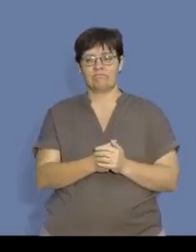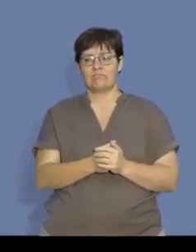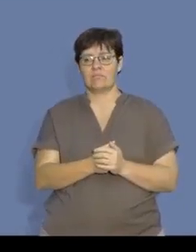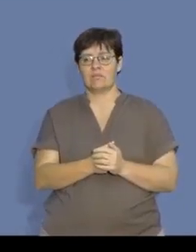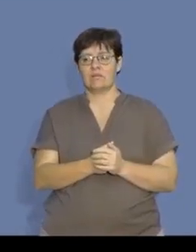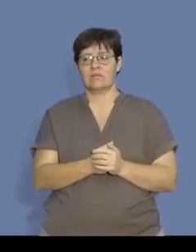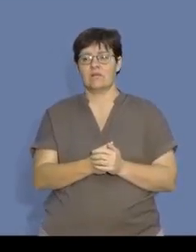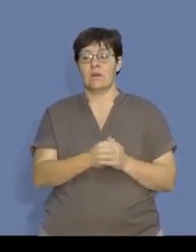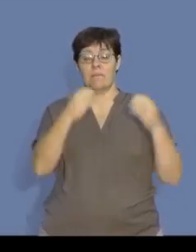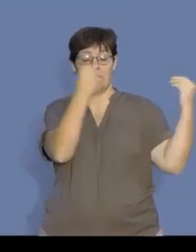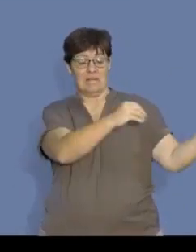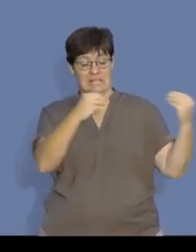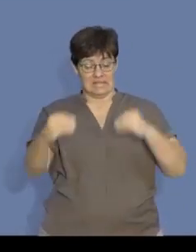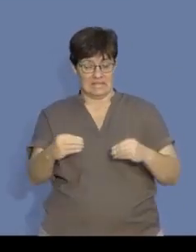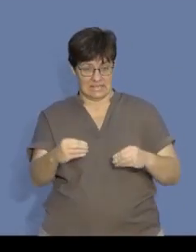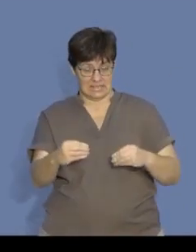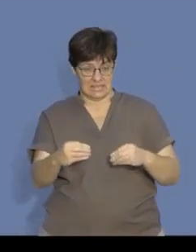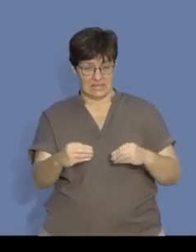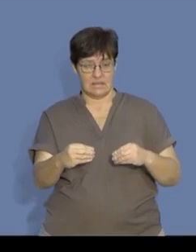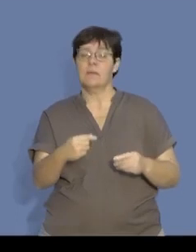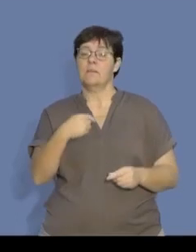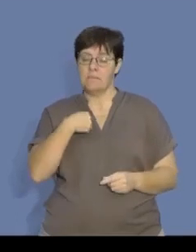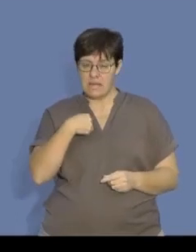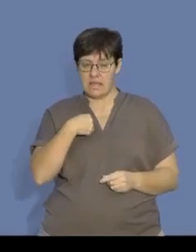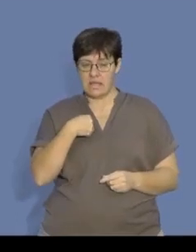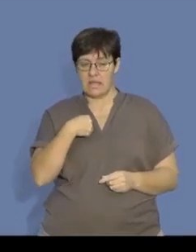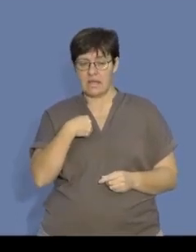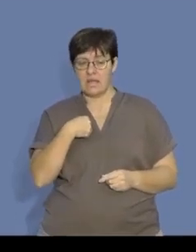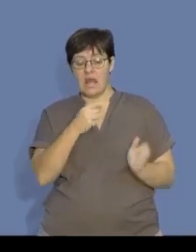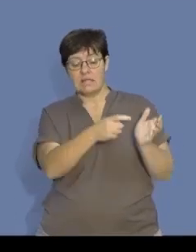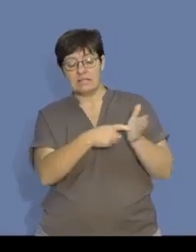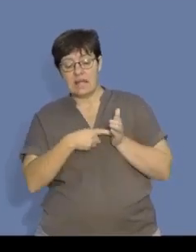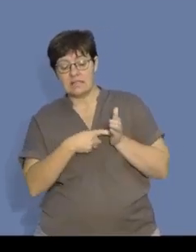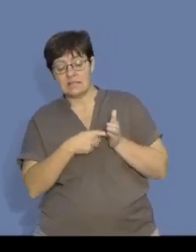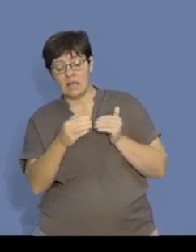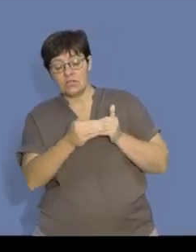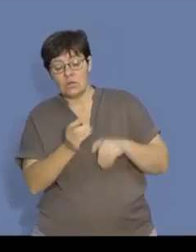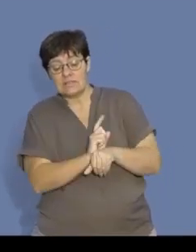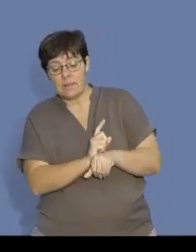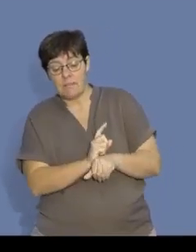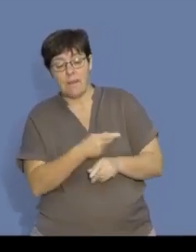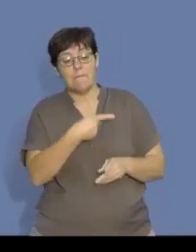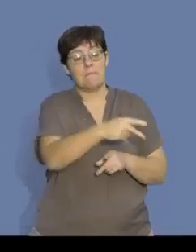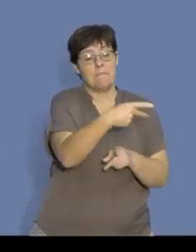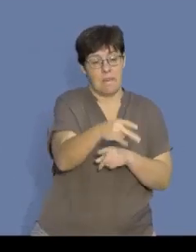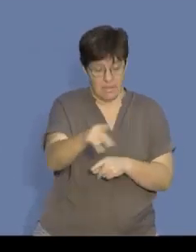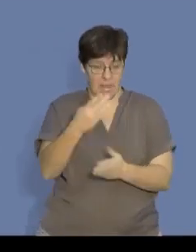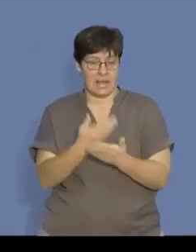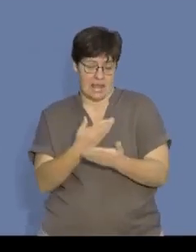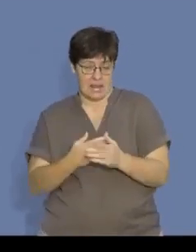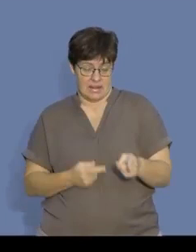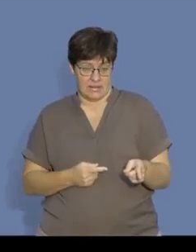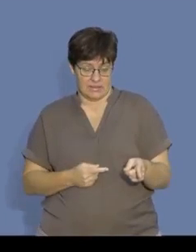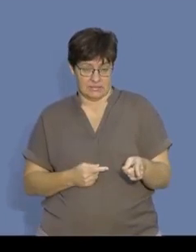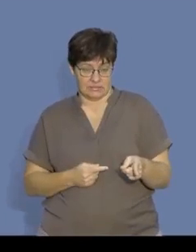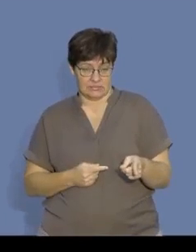the ability of the business to pay off its short-term debts. So when we